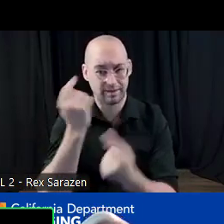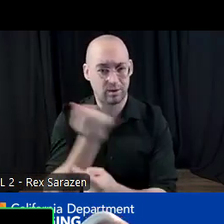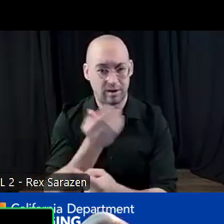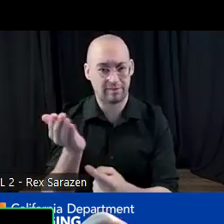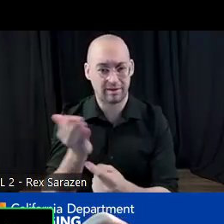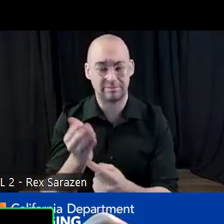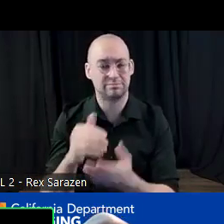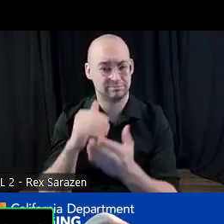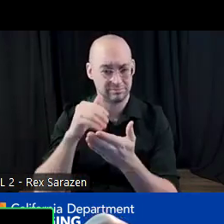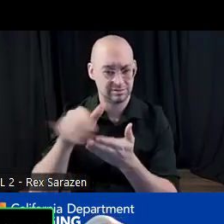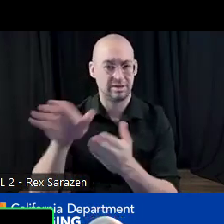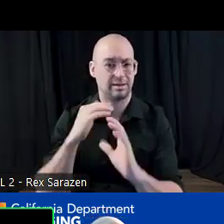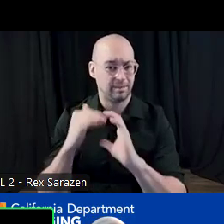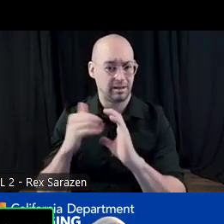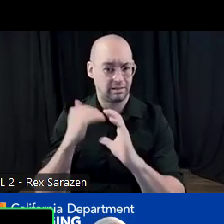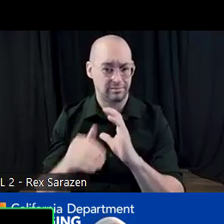way.